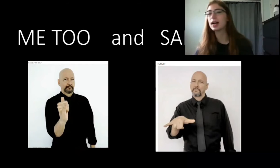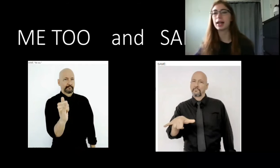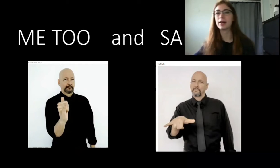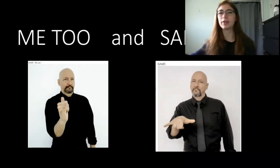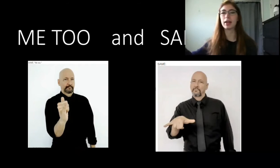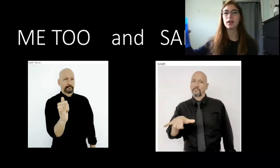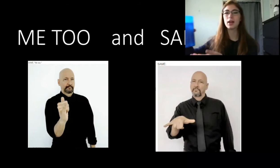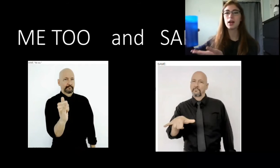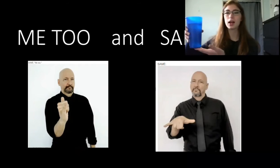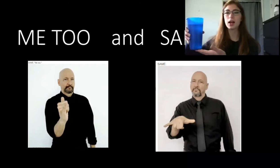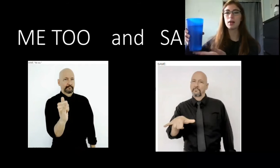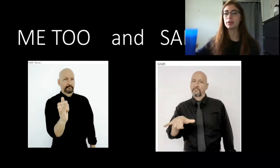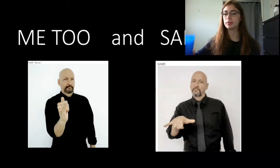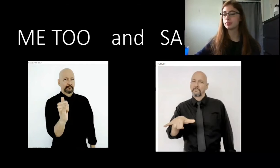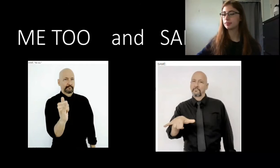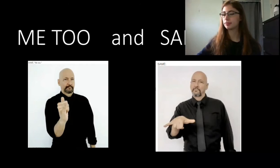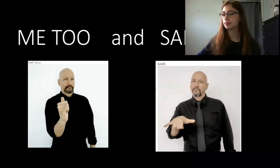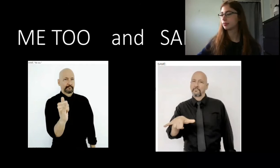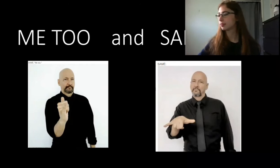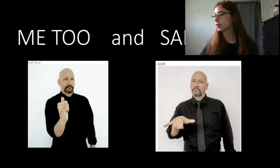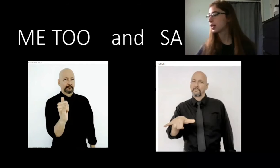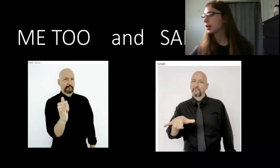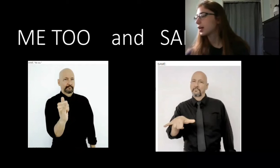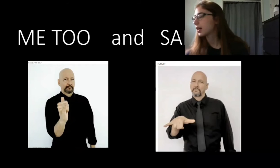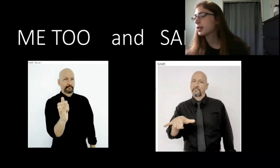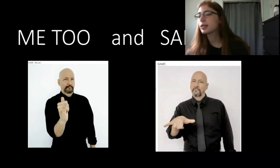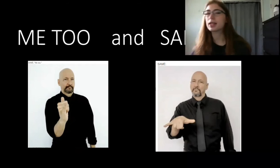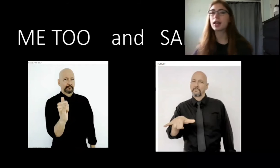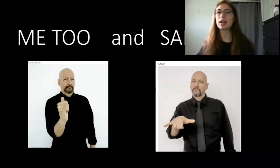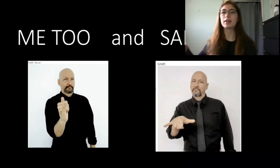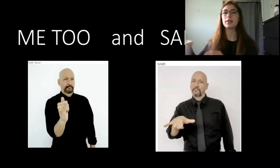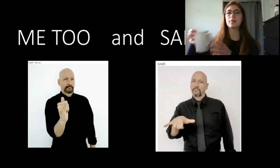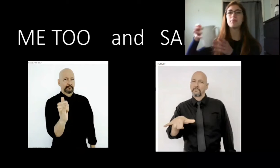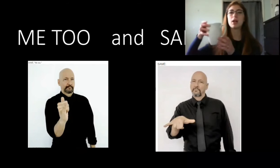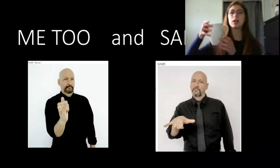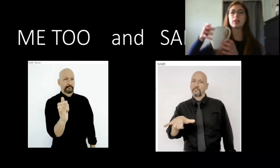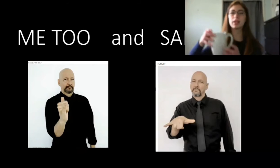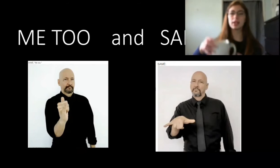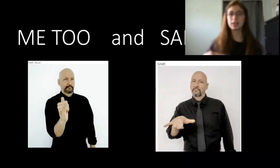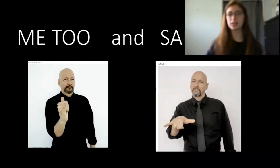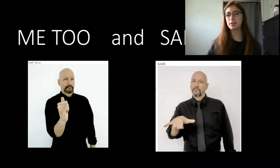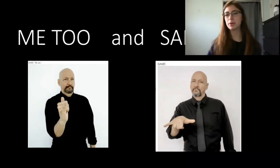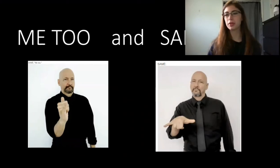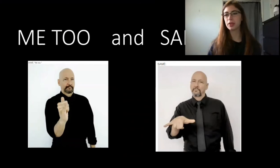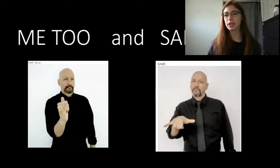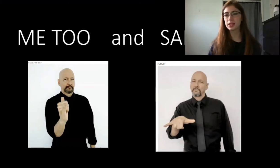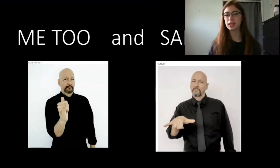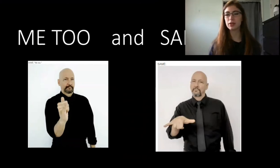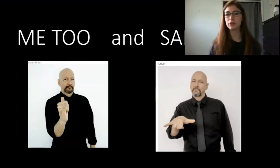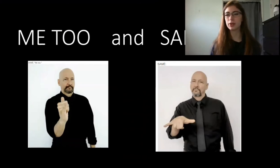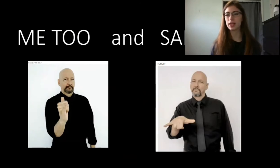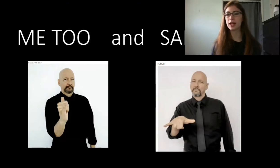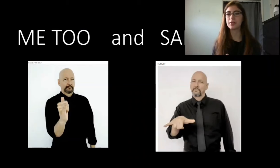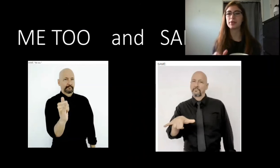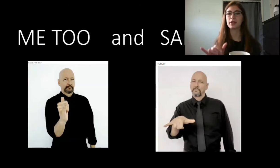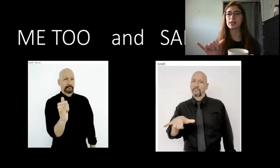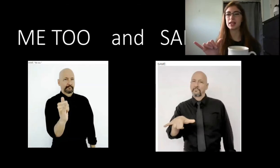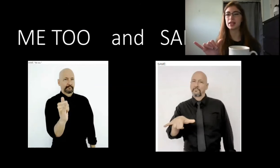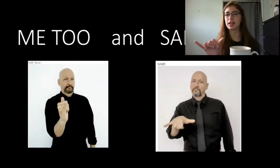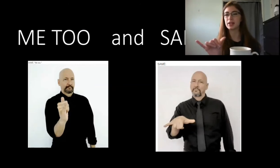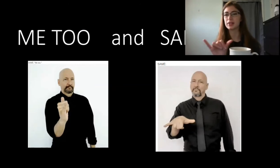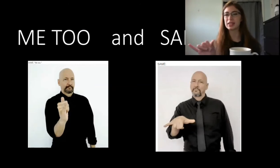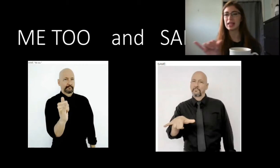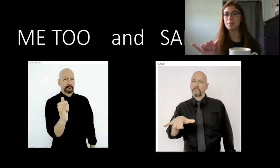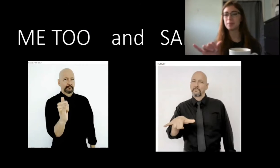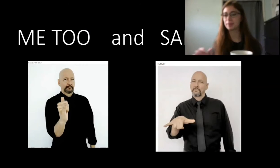So I have a cup and a mug, and since they're both things that you drink out of, you could say